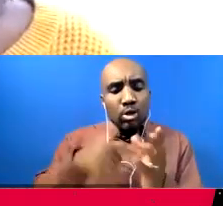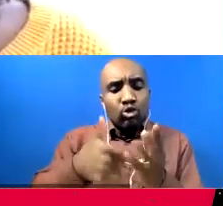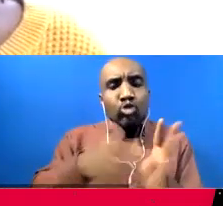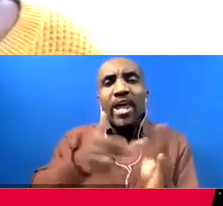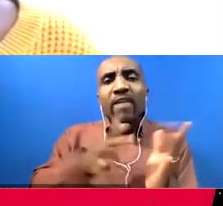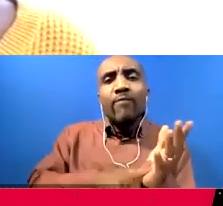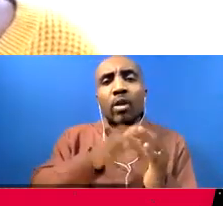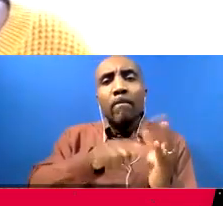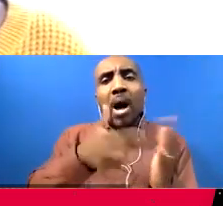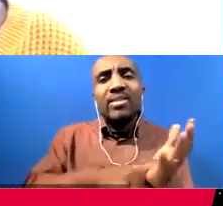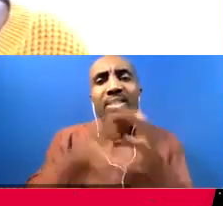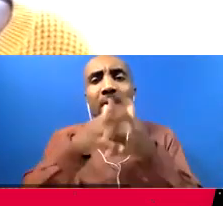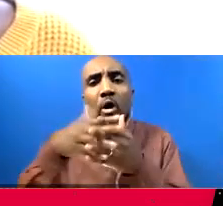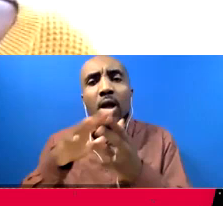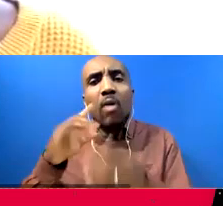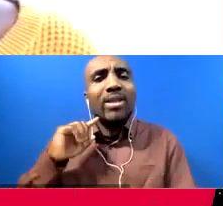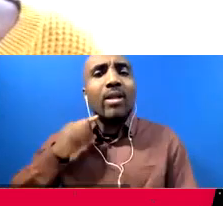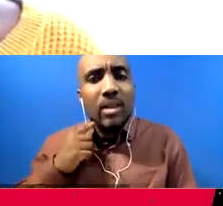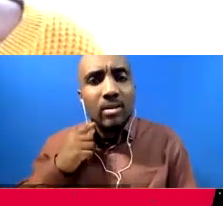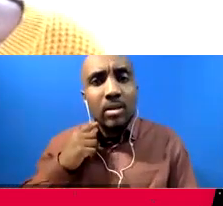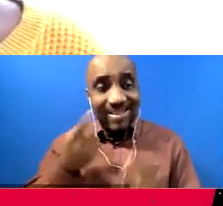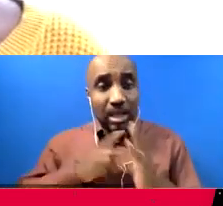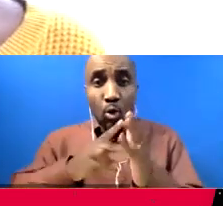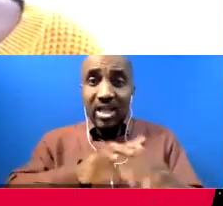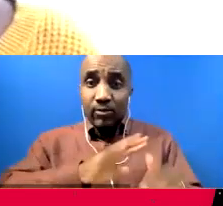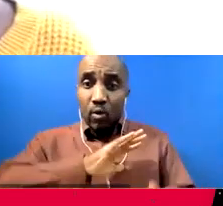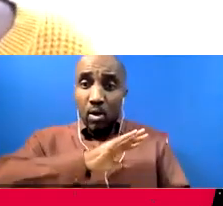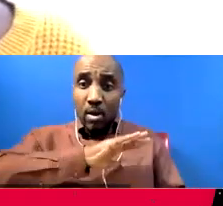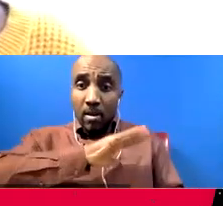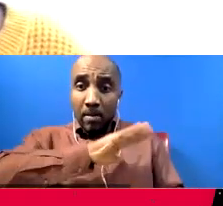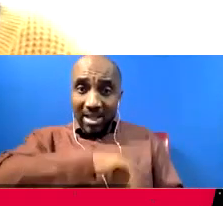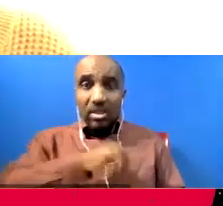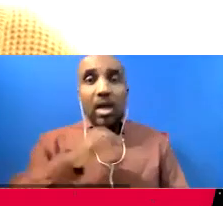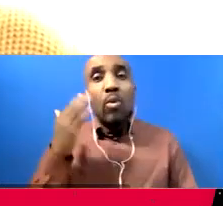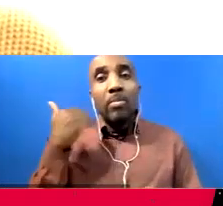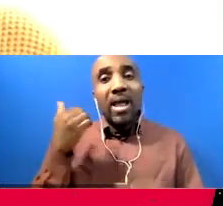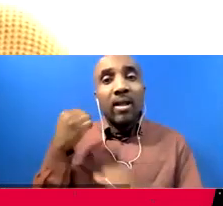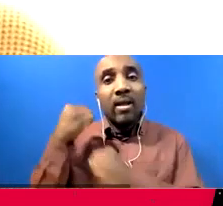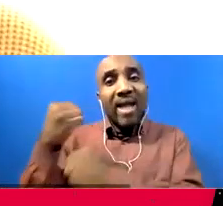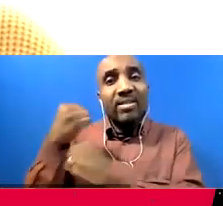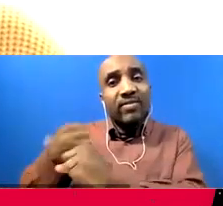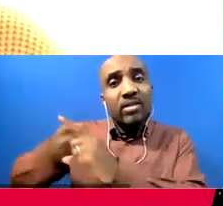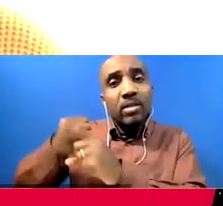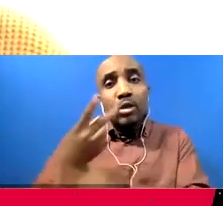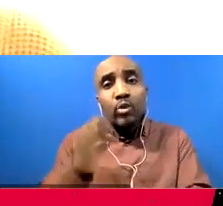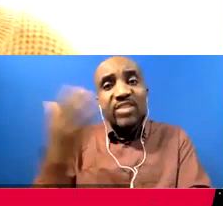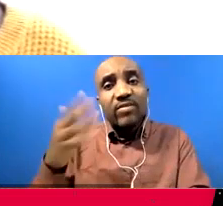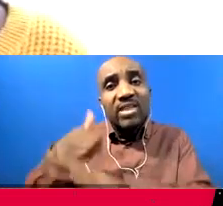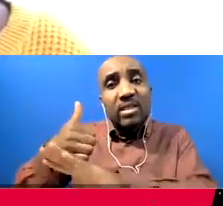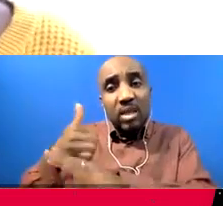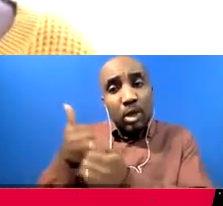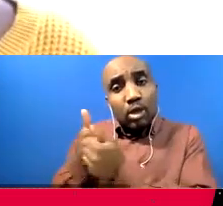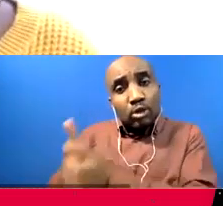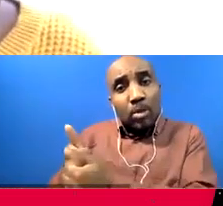they organized a delegation to Palestine with Black activists from the US in 2015. And they went alongside with